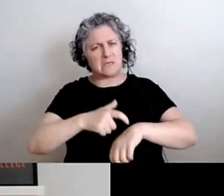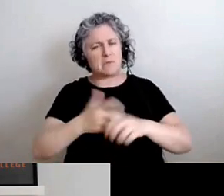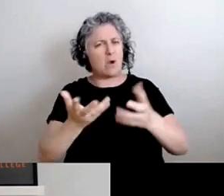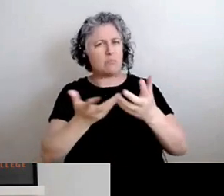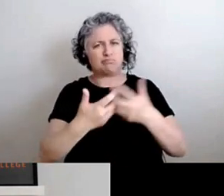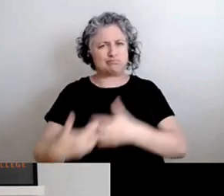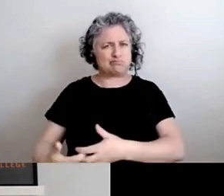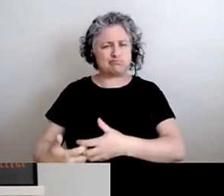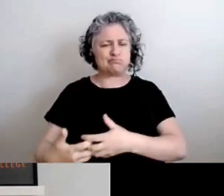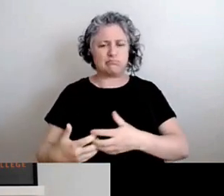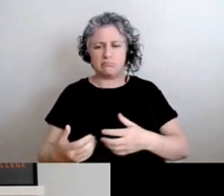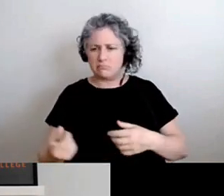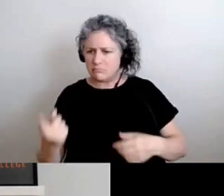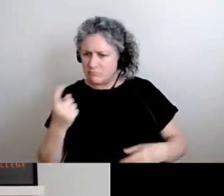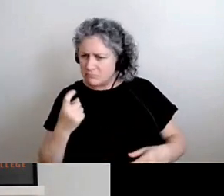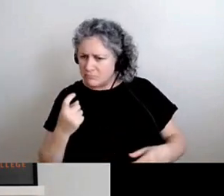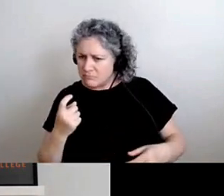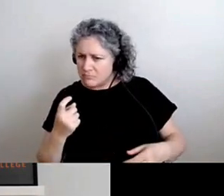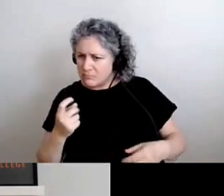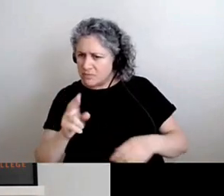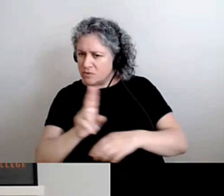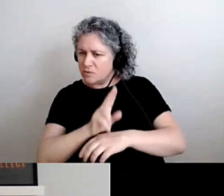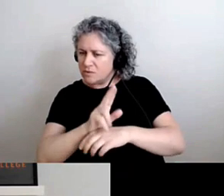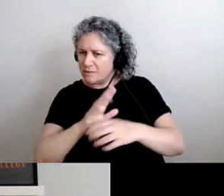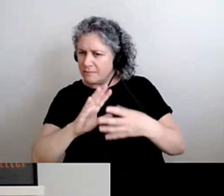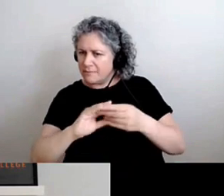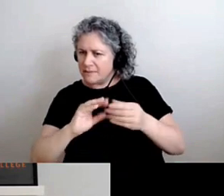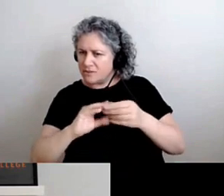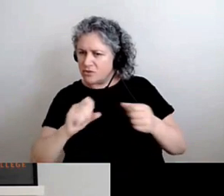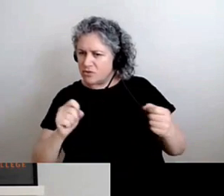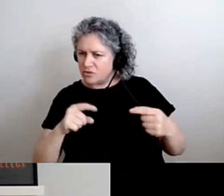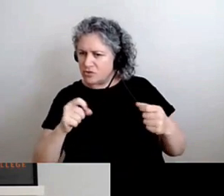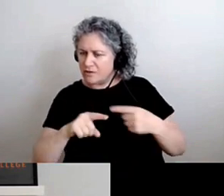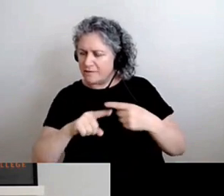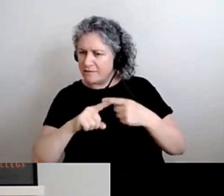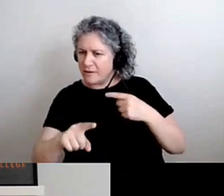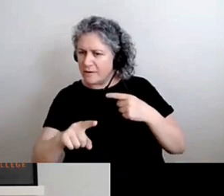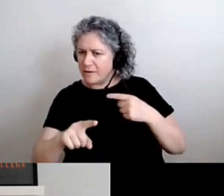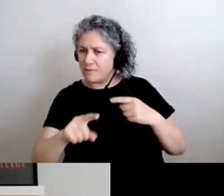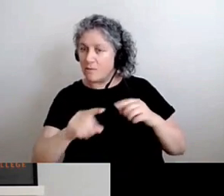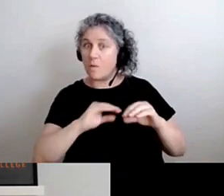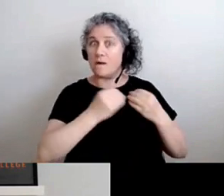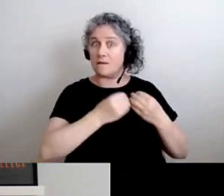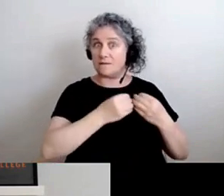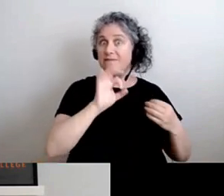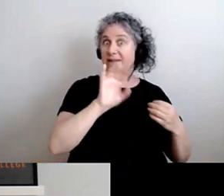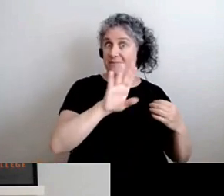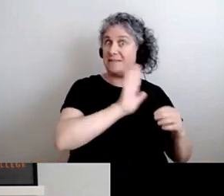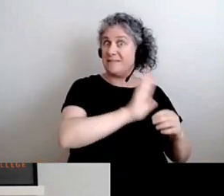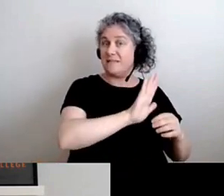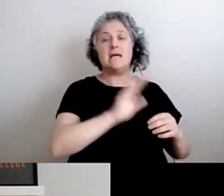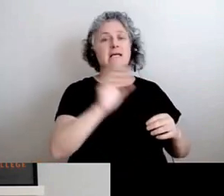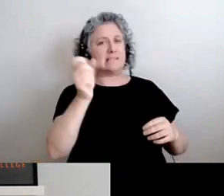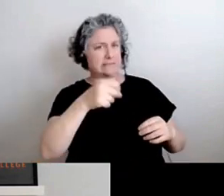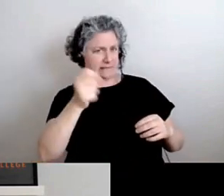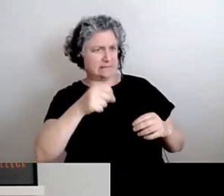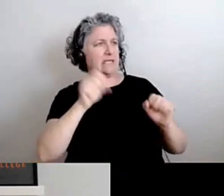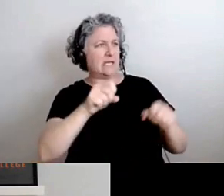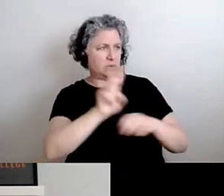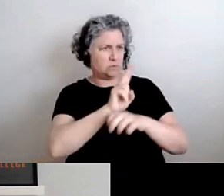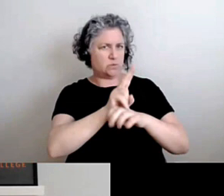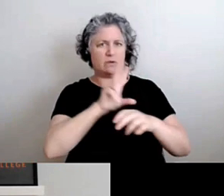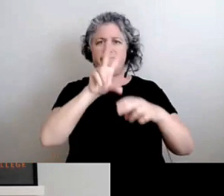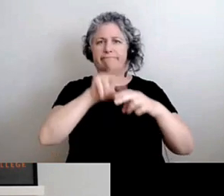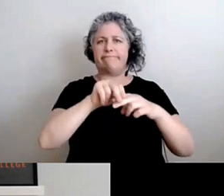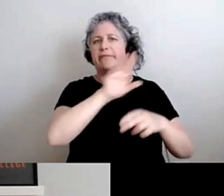we use Messenger from our organization's Facebook? Yeah. Yes, you can.